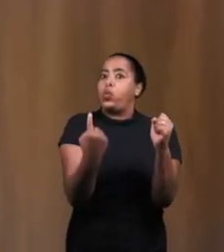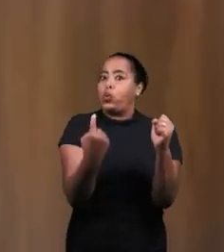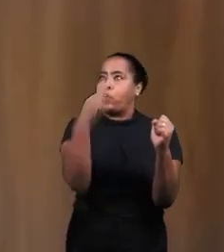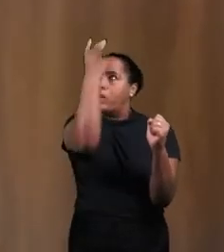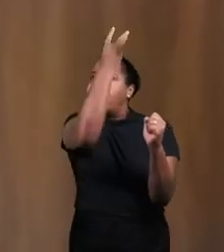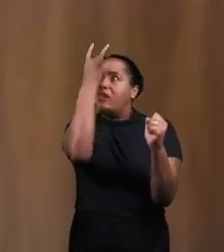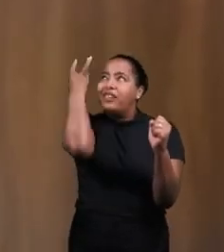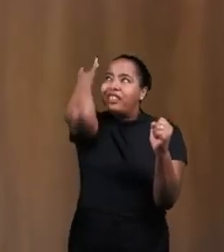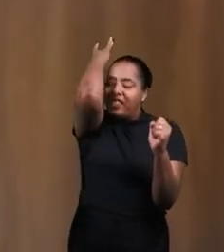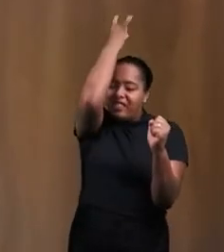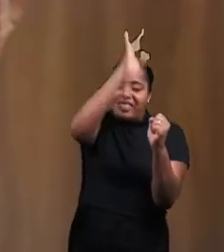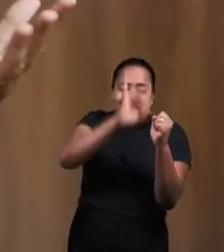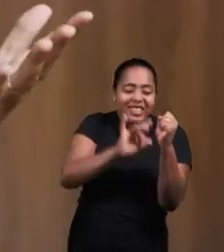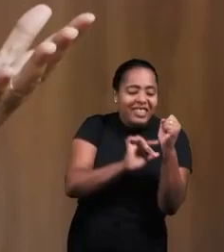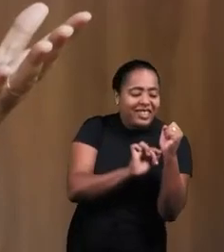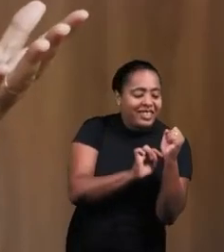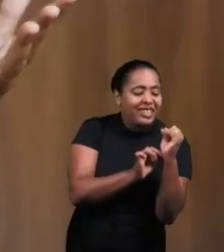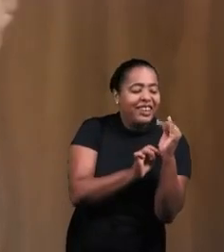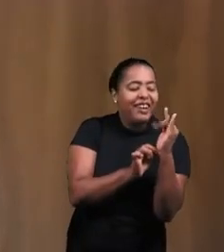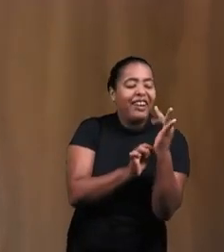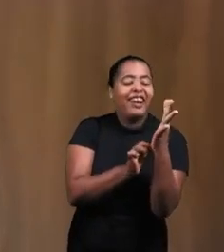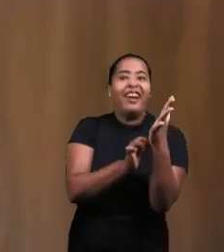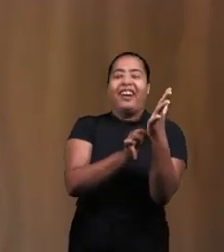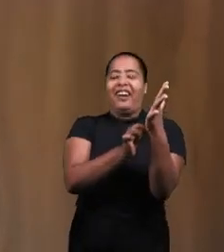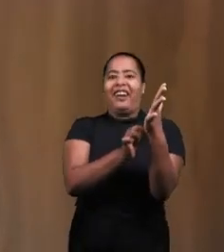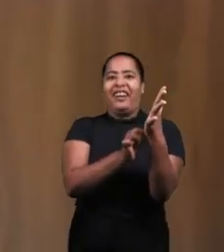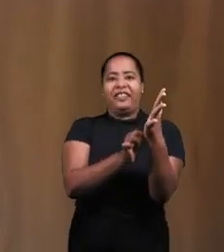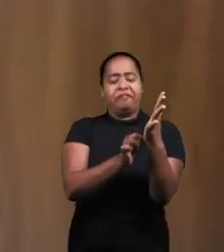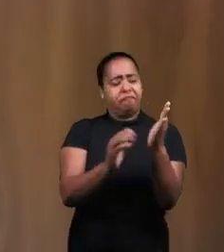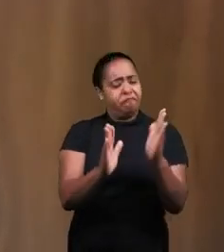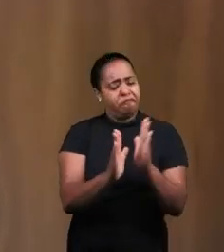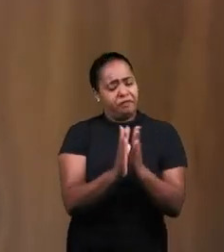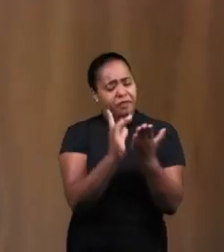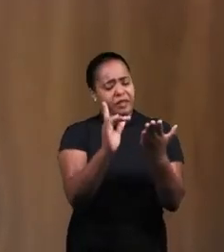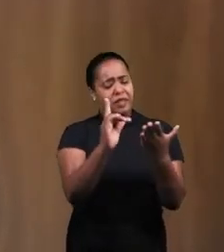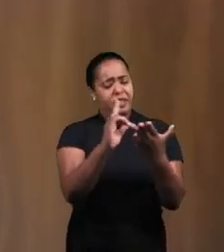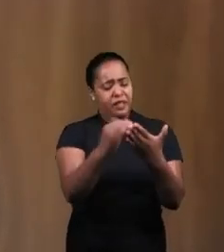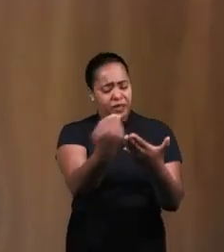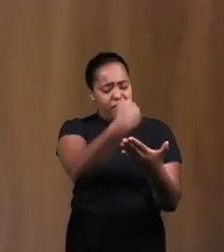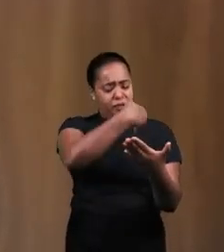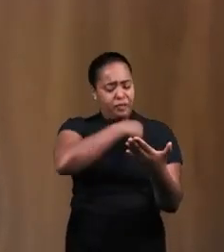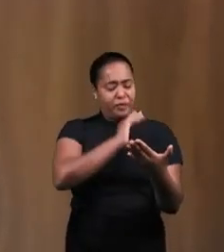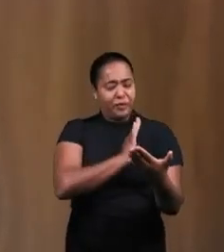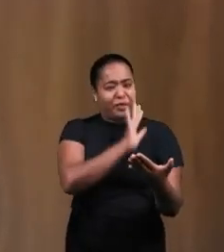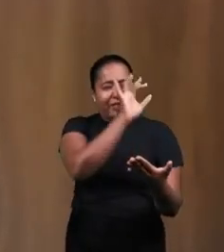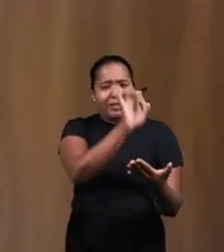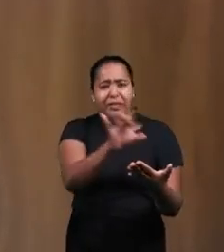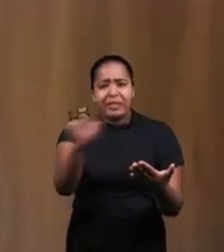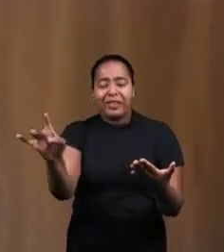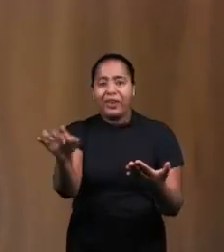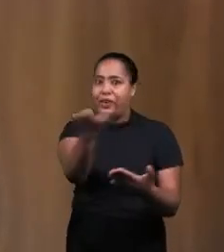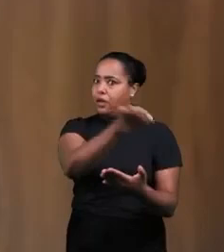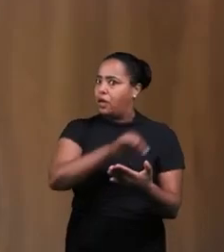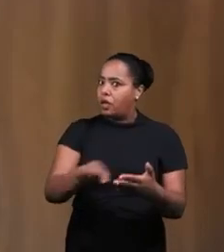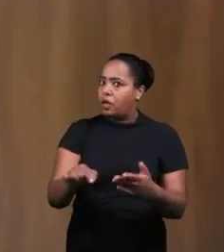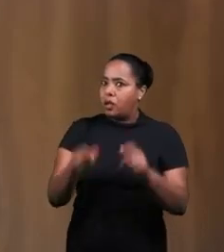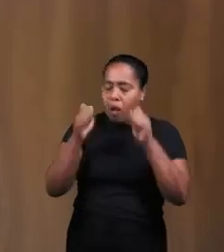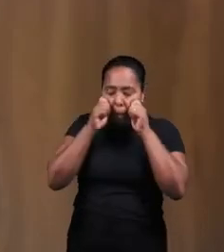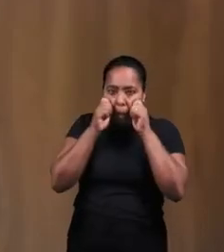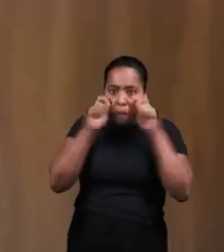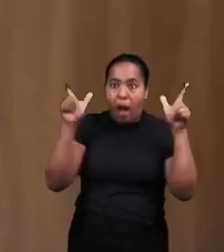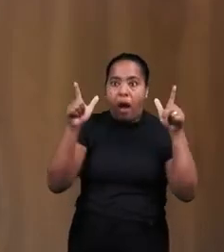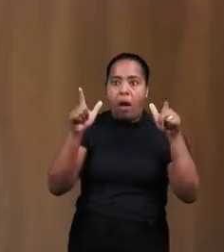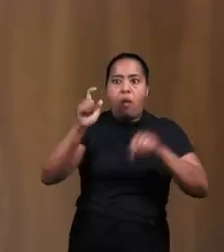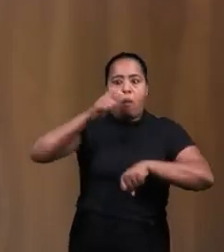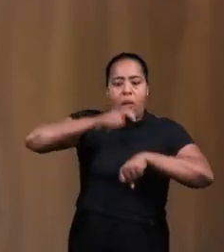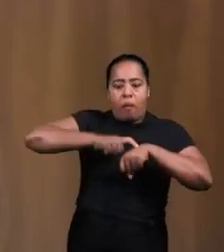us. May this word stay in our hearts, and may we be attentive to what